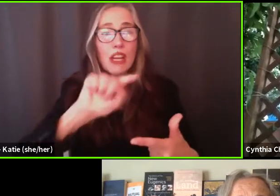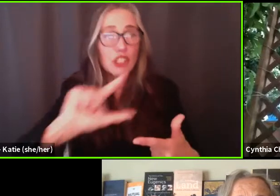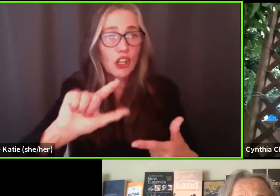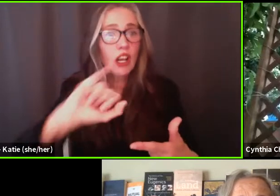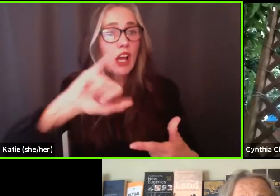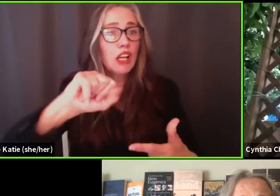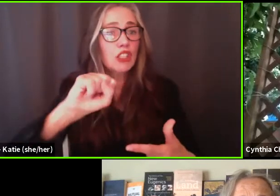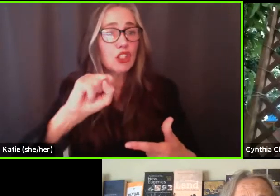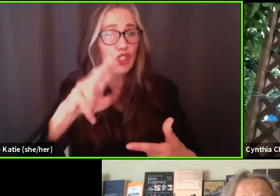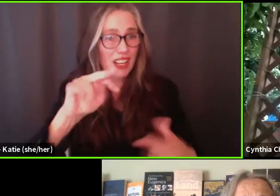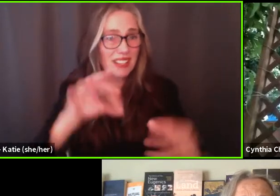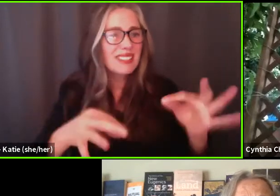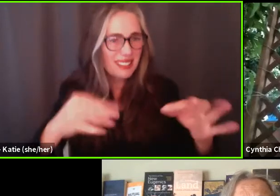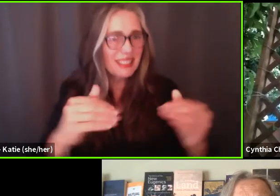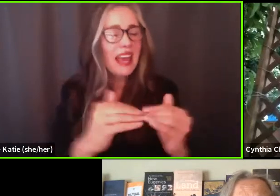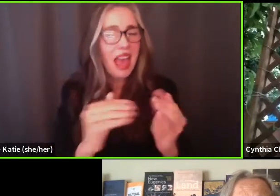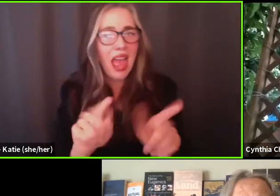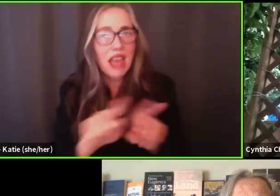it's